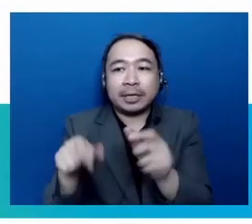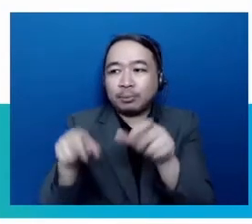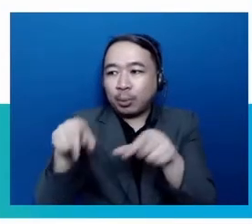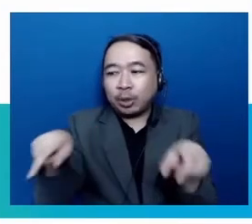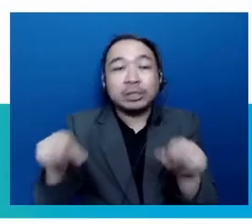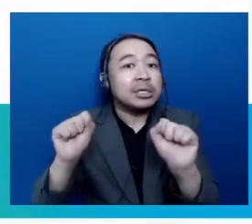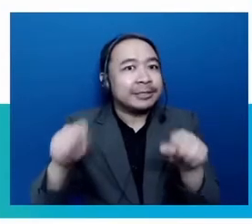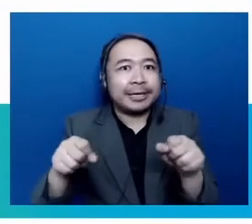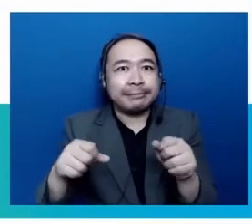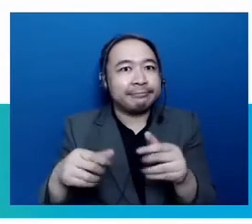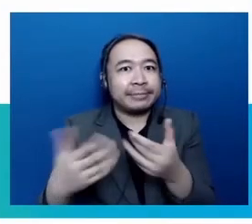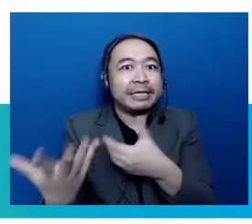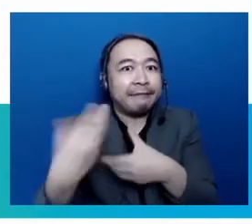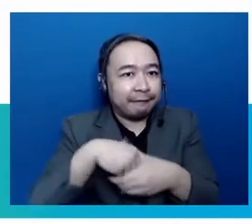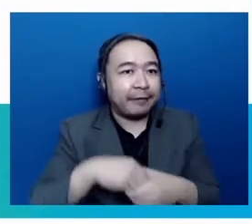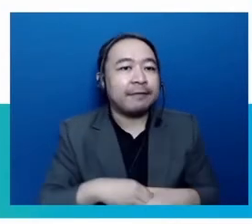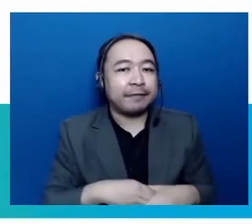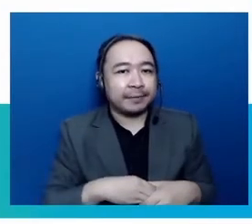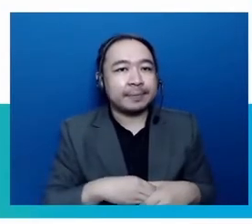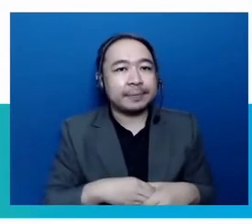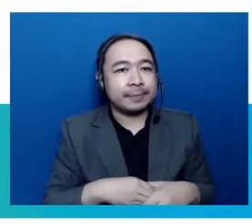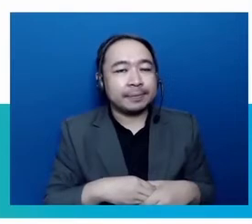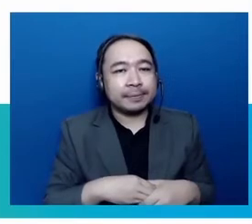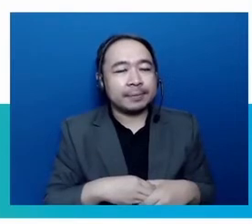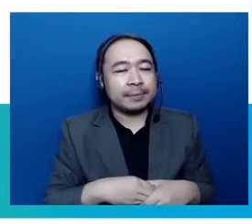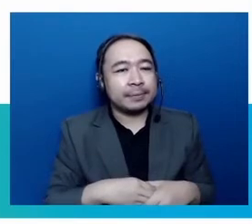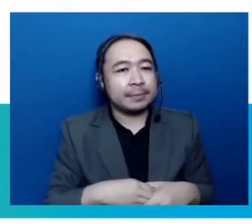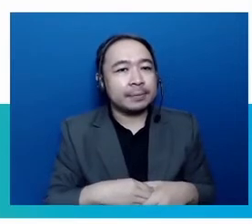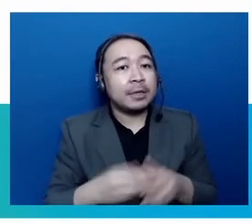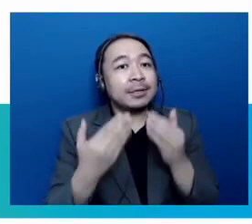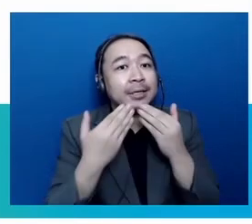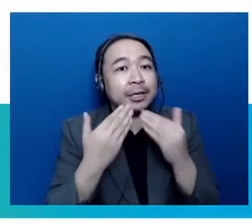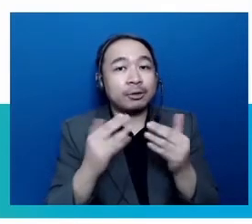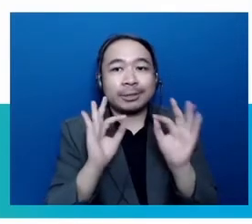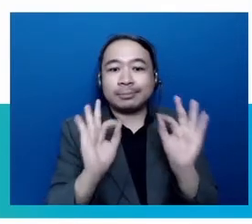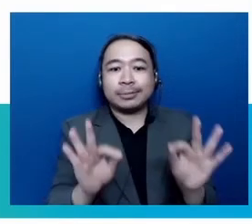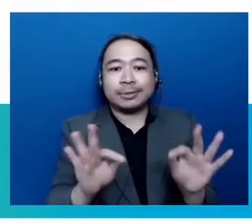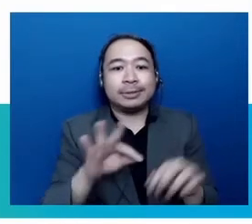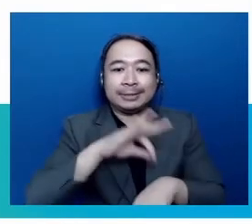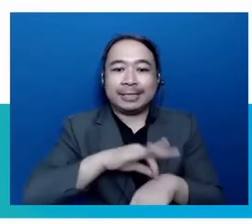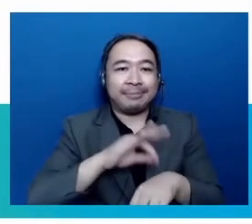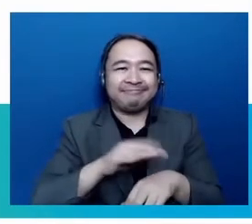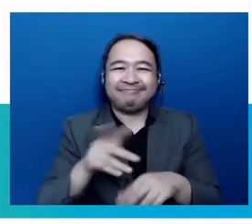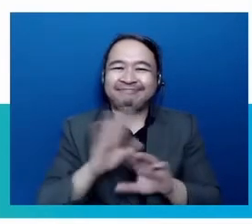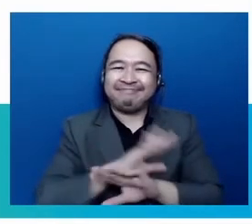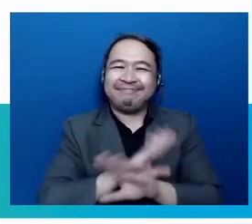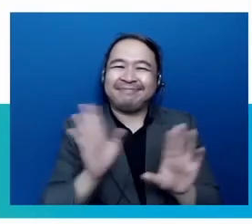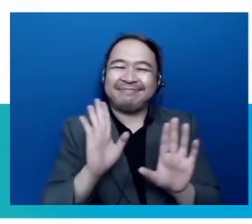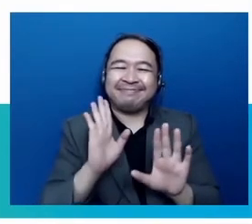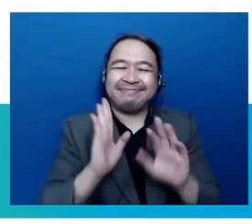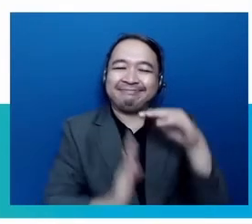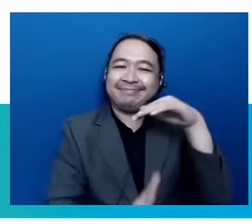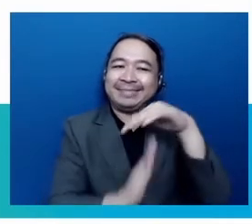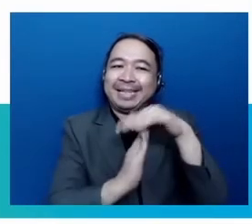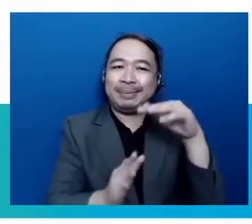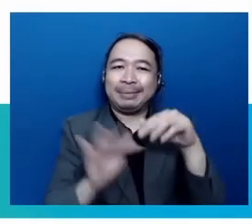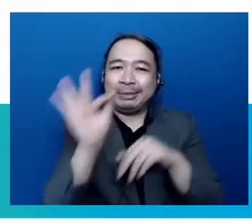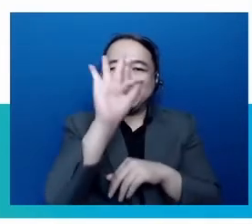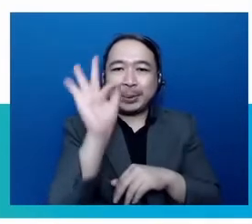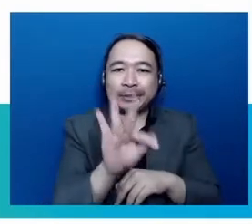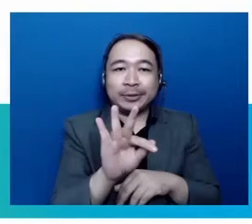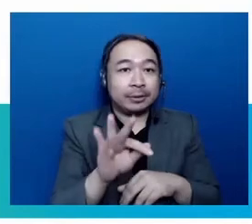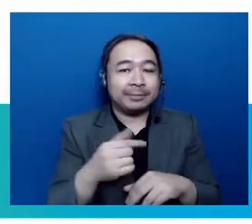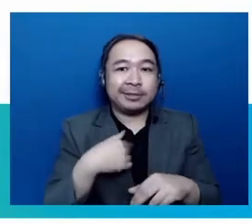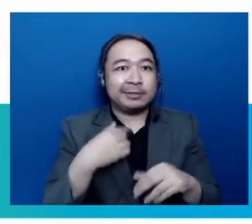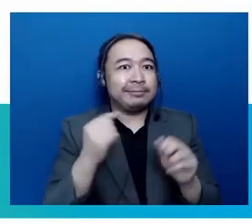Thank you, Dr. Shakuntala. And we are really good on time. Time is up for the Q&A. And you know, I was surprised